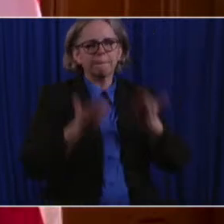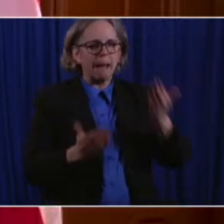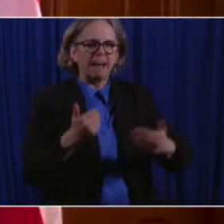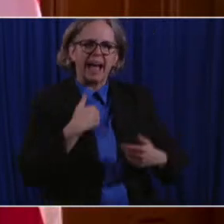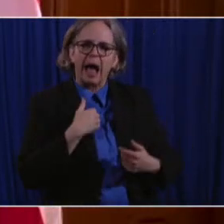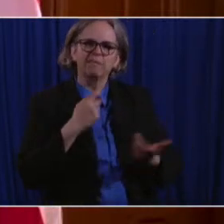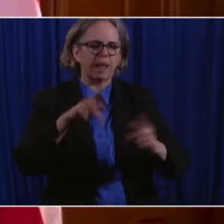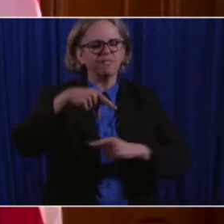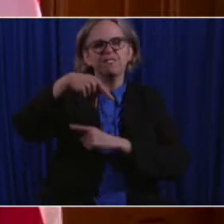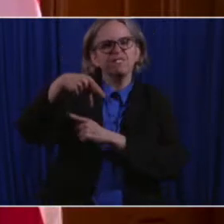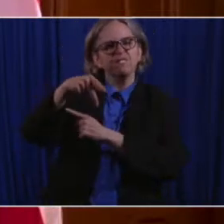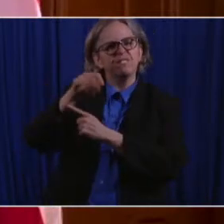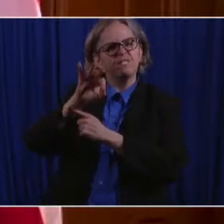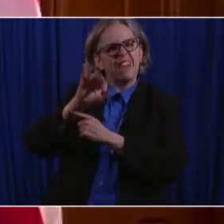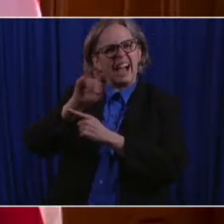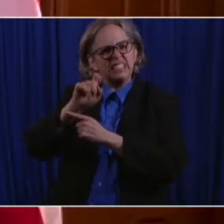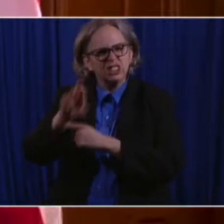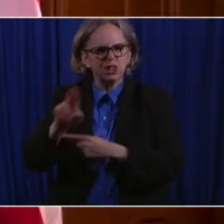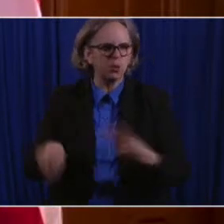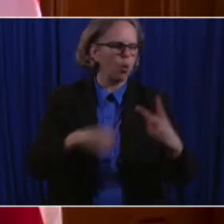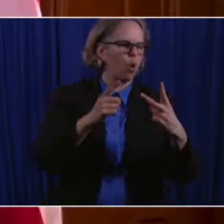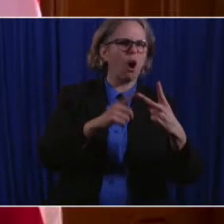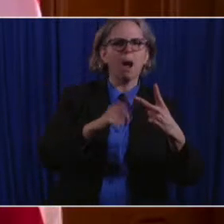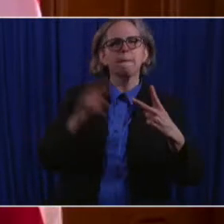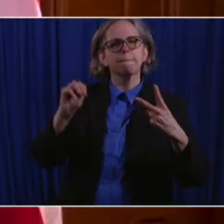depends on what supplies come into the state.